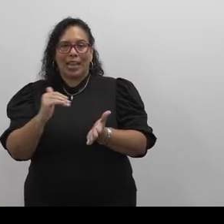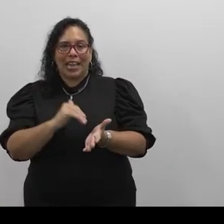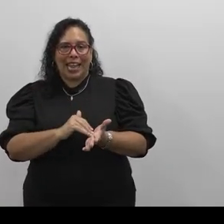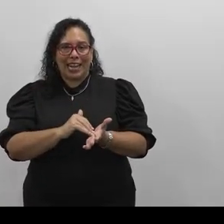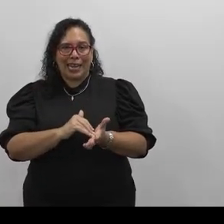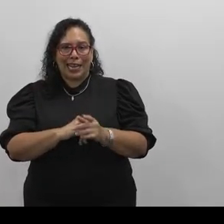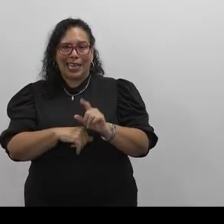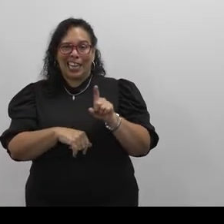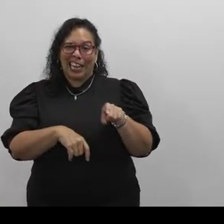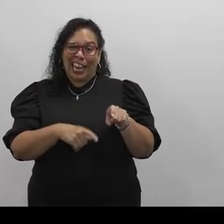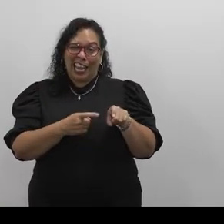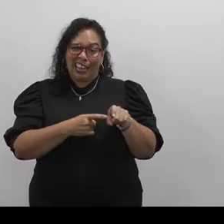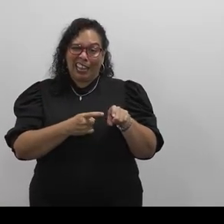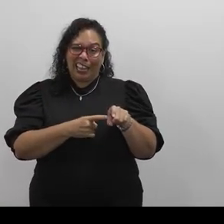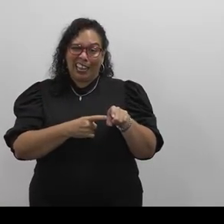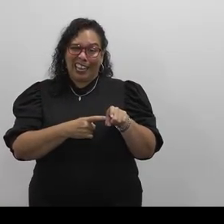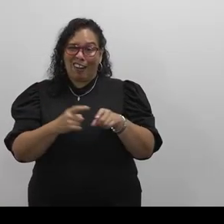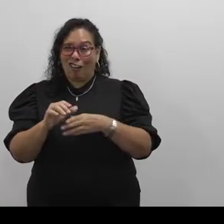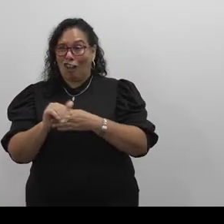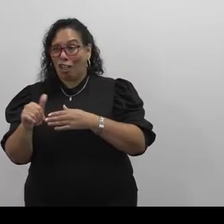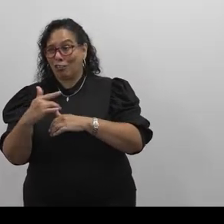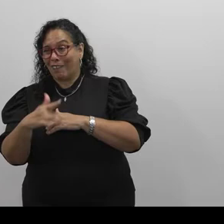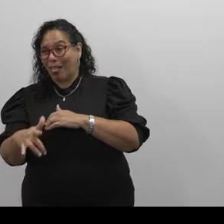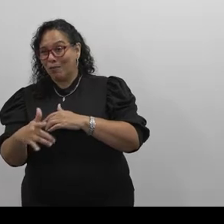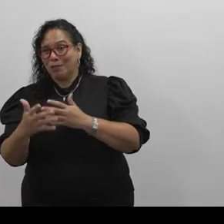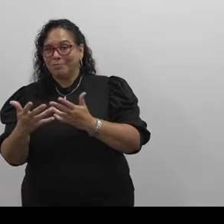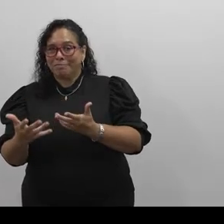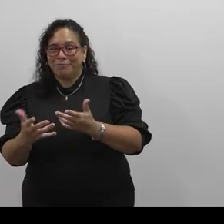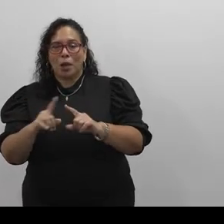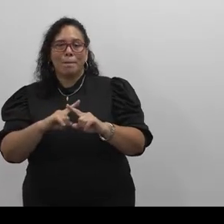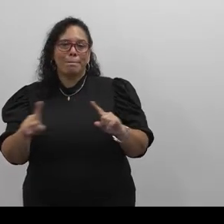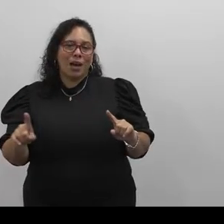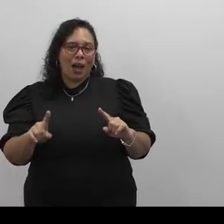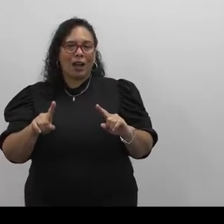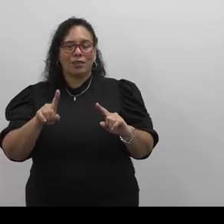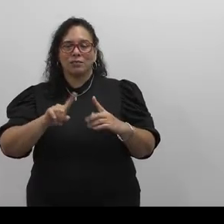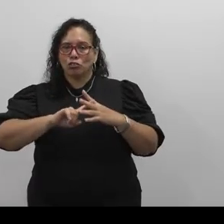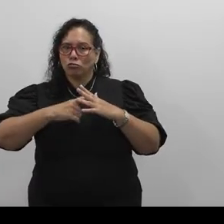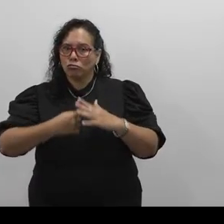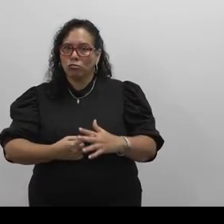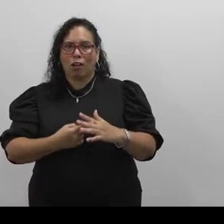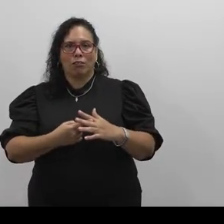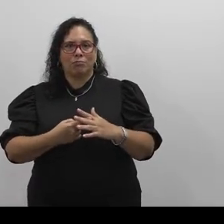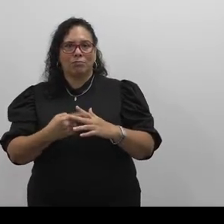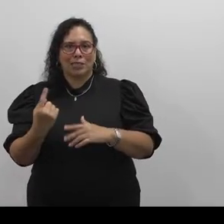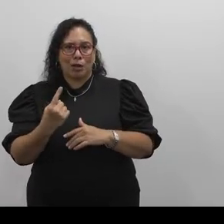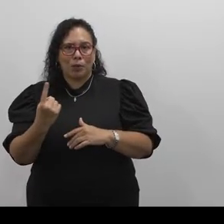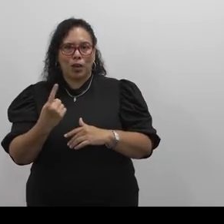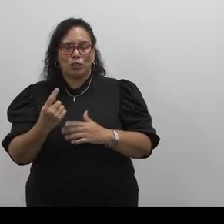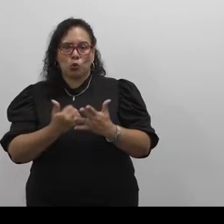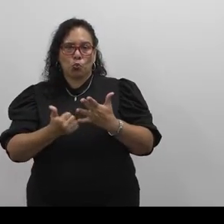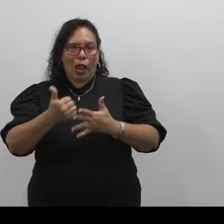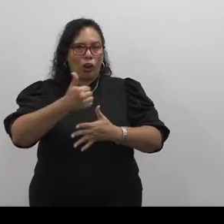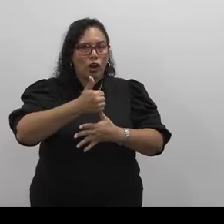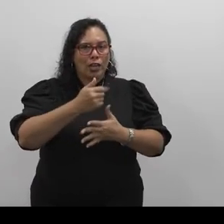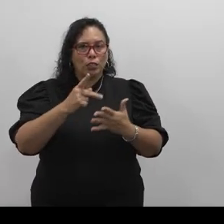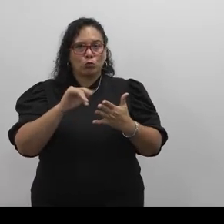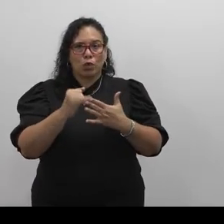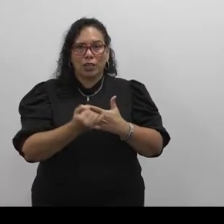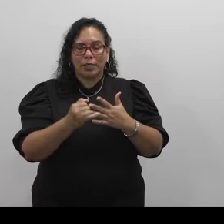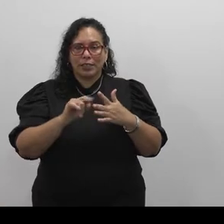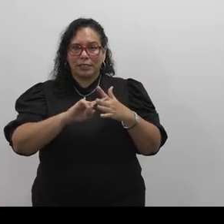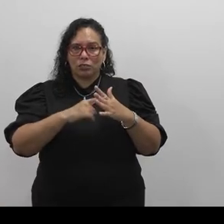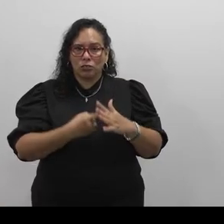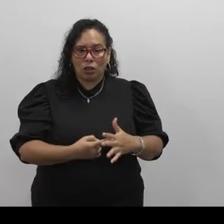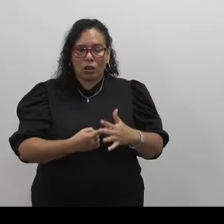more need than there is dollars available, but we know we need to start somewhere, right? And as we prioritize projects, embark on these type of improvements, it's